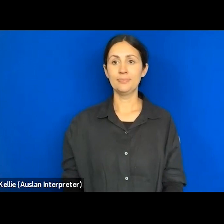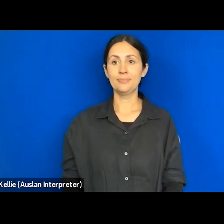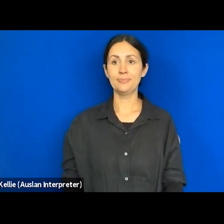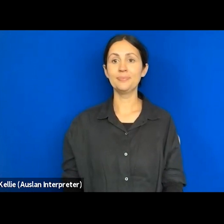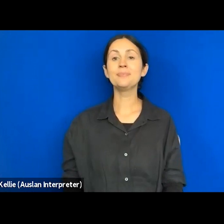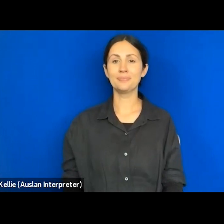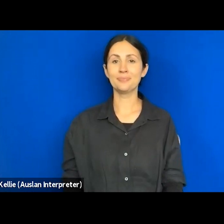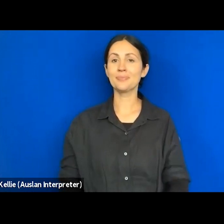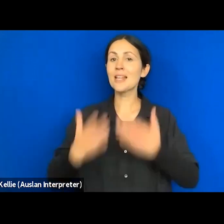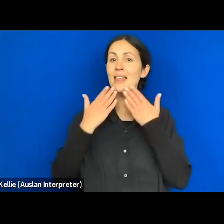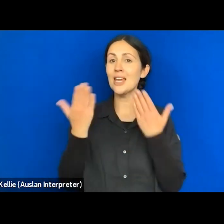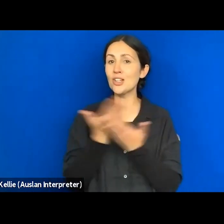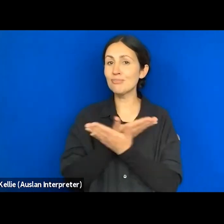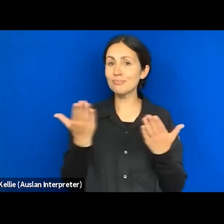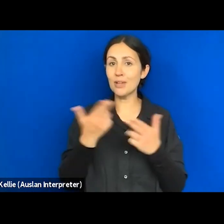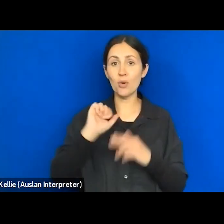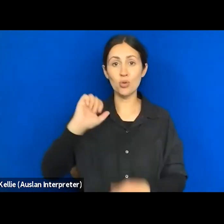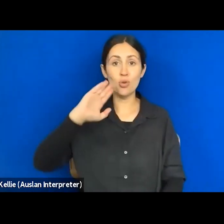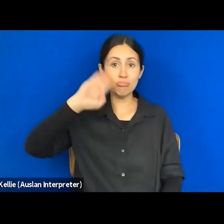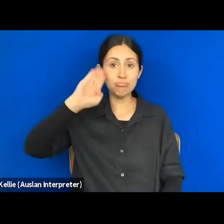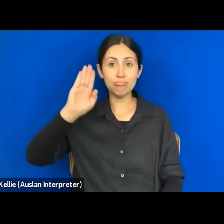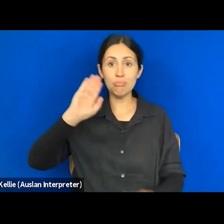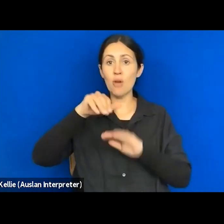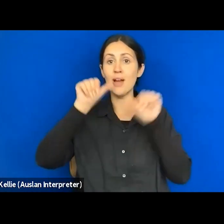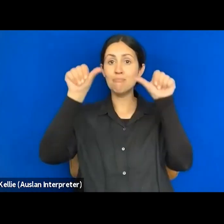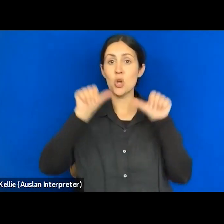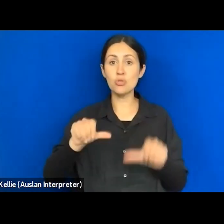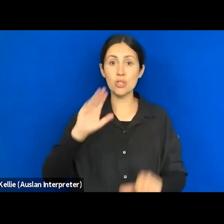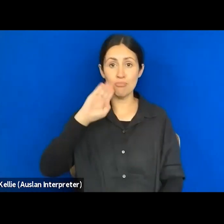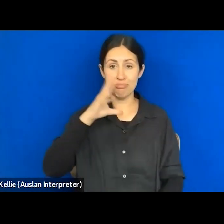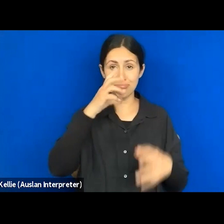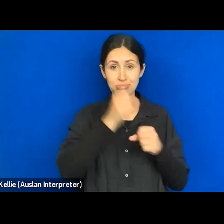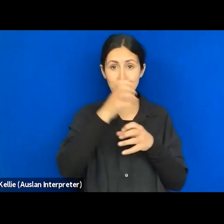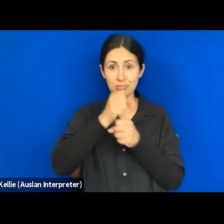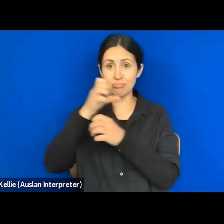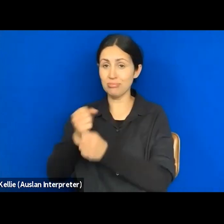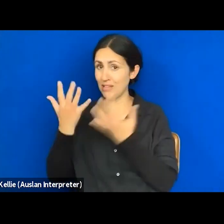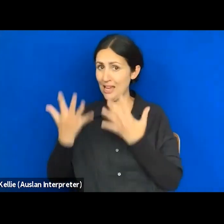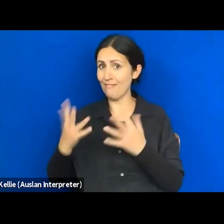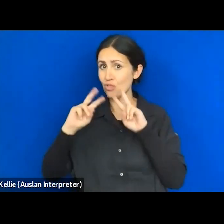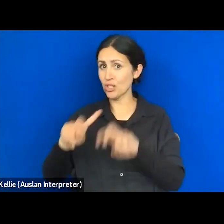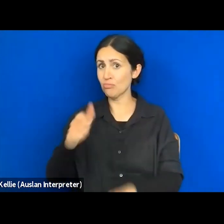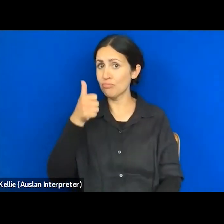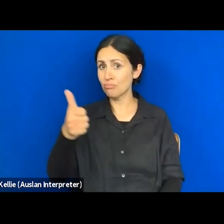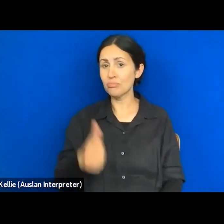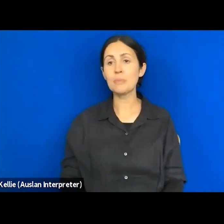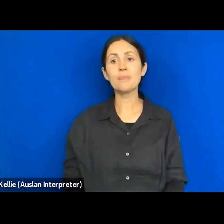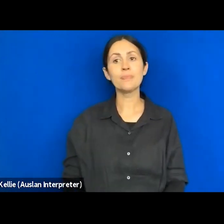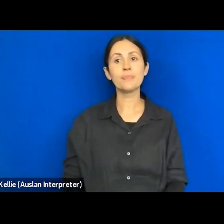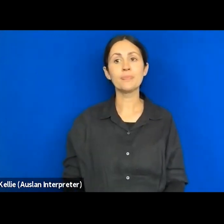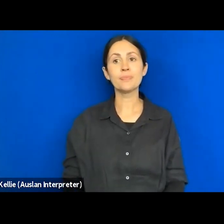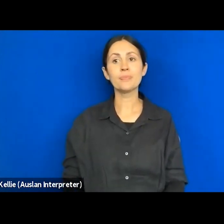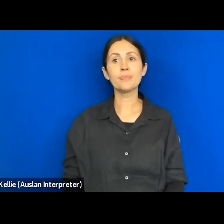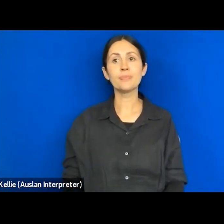Thank you very much for those brief presentations of significant work. We now have